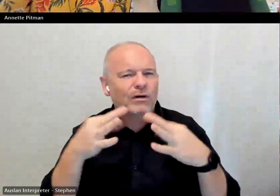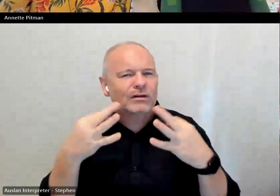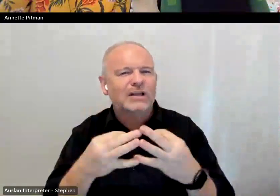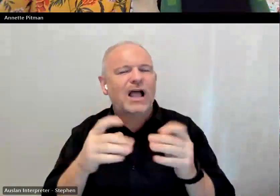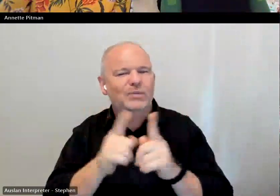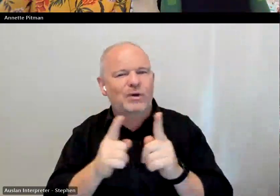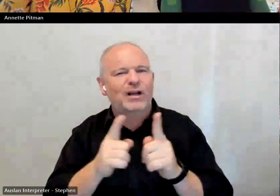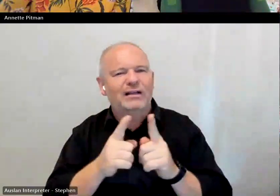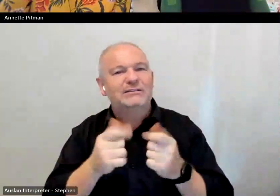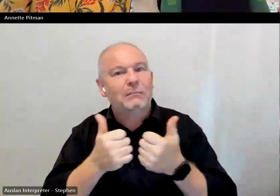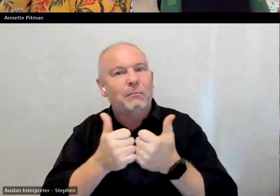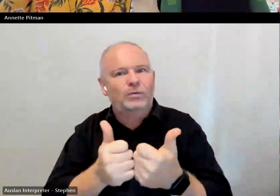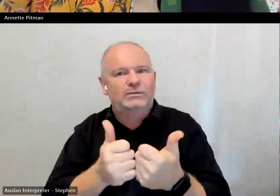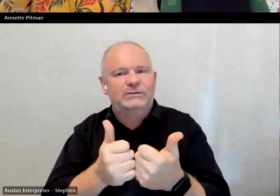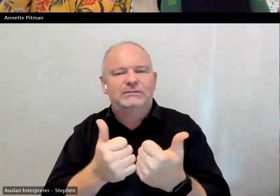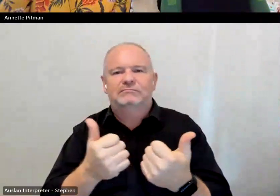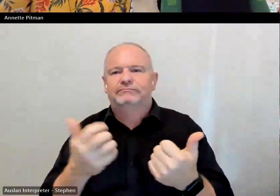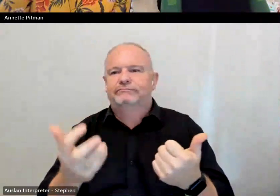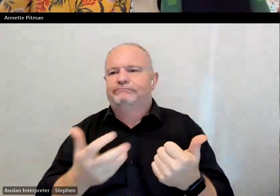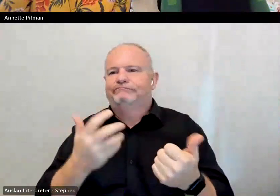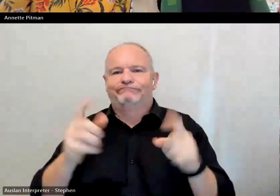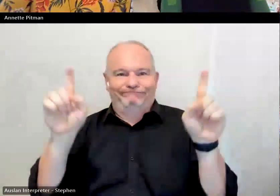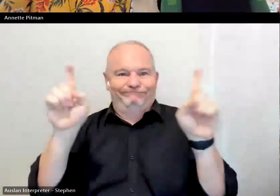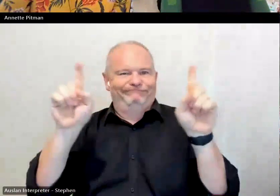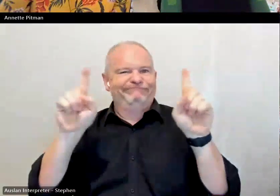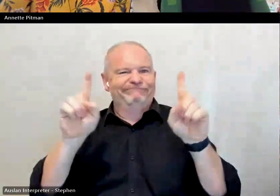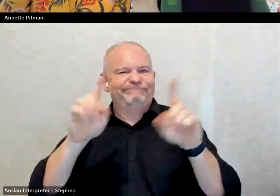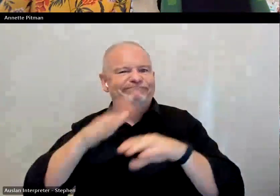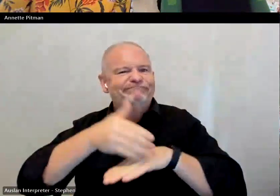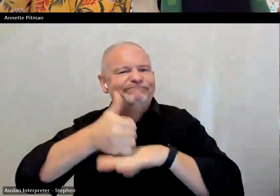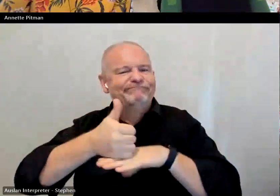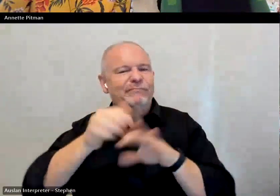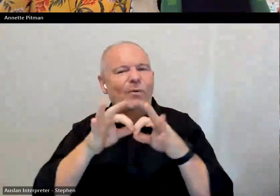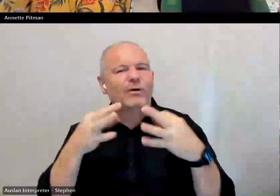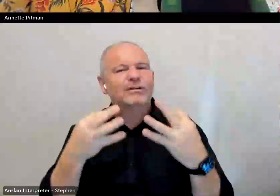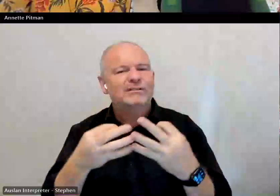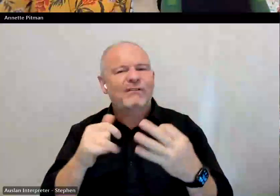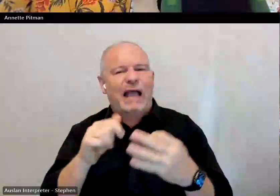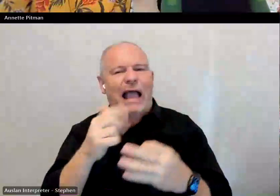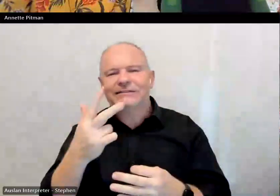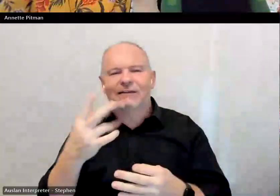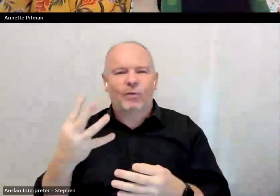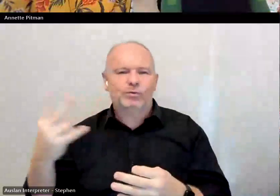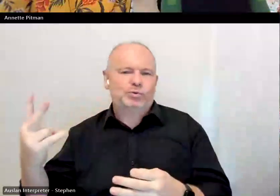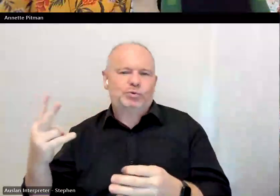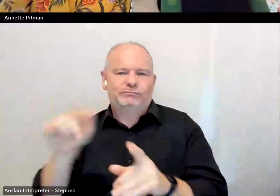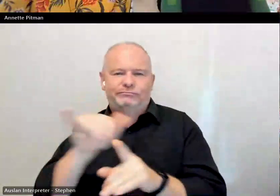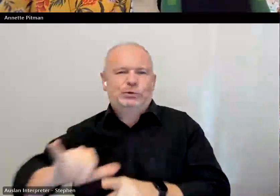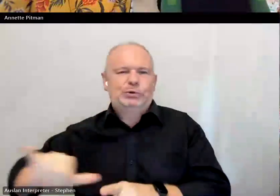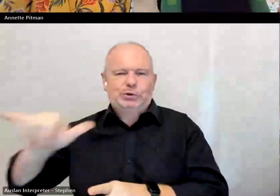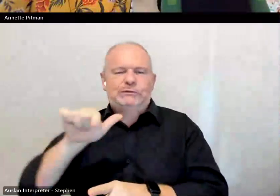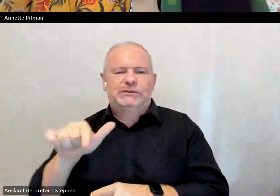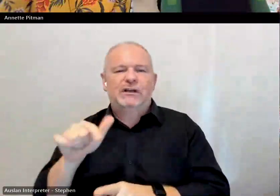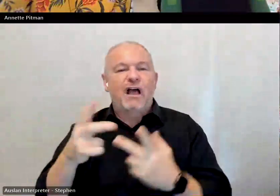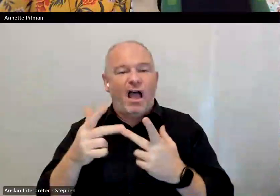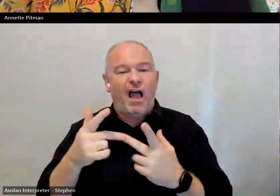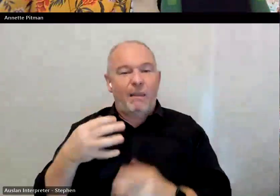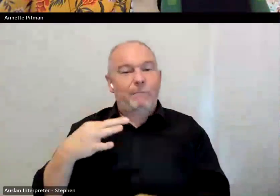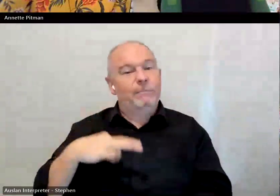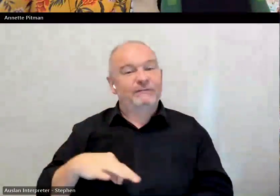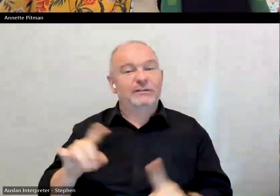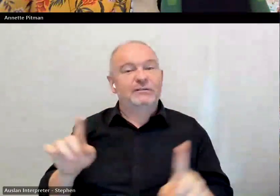as supporting existing organisations, either in 8, 4 and 2. The other advantage of this